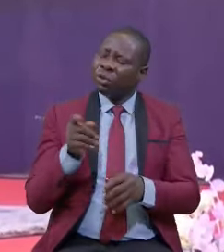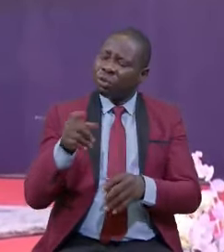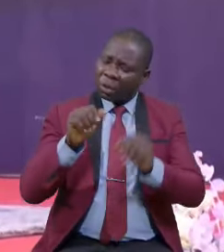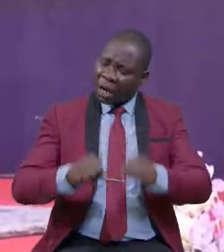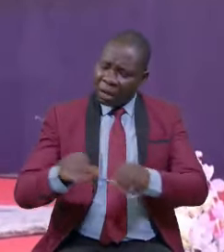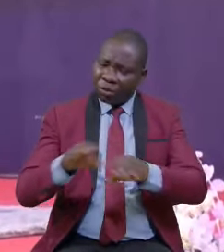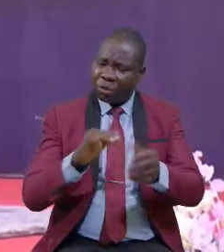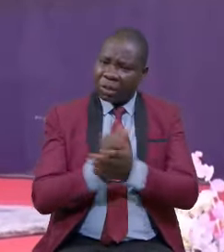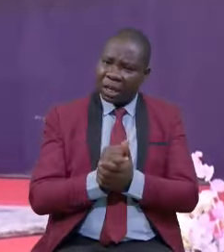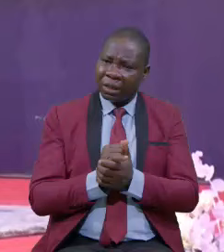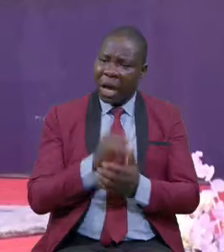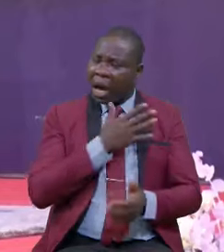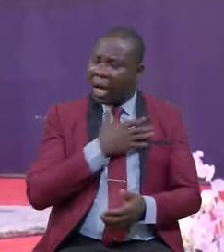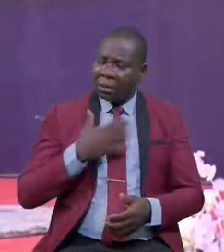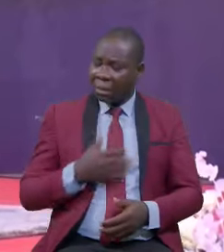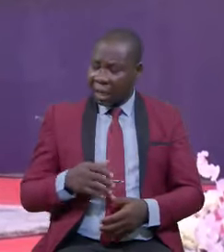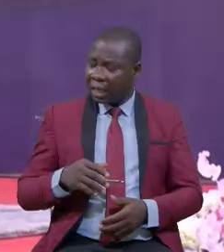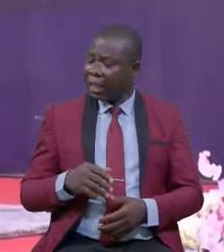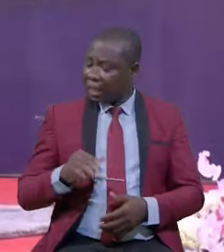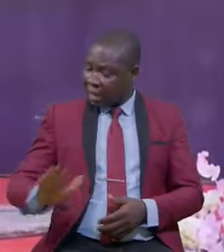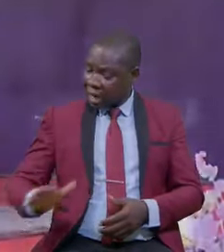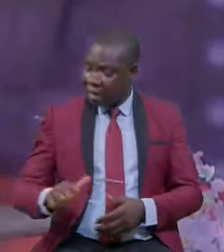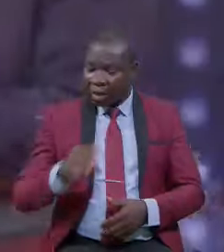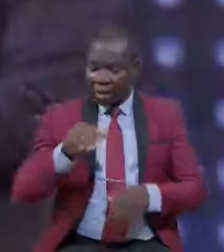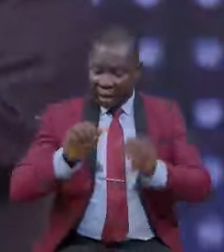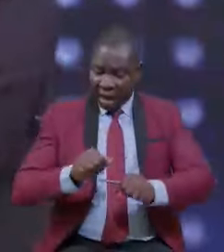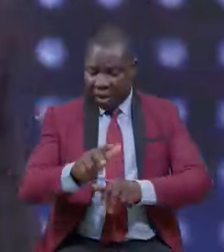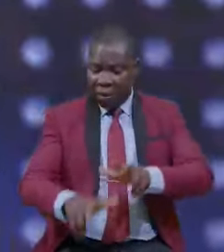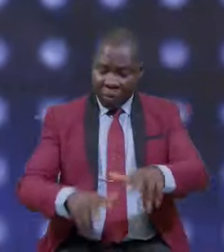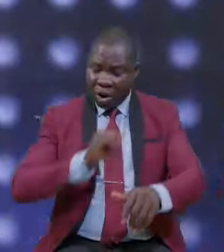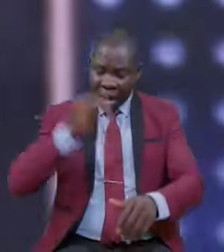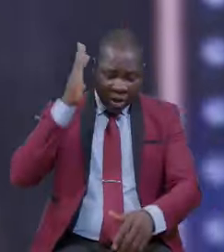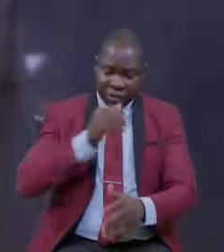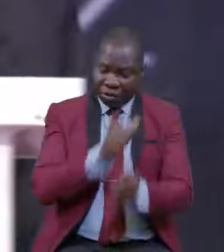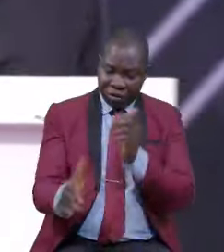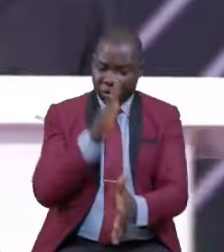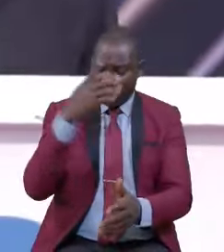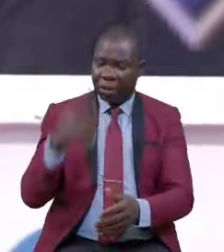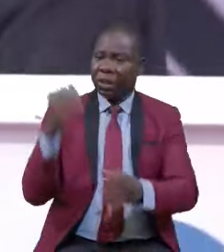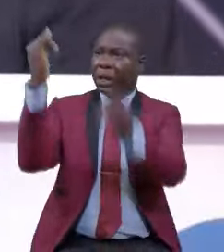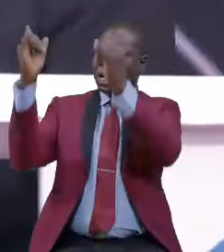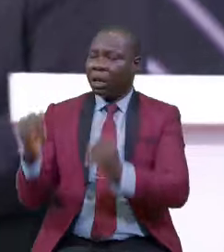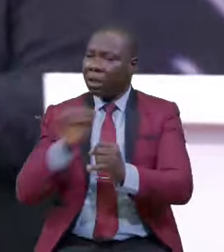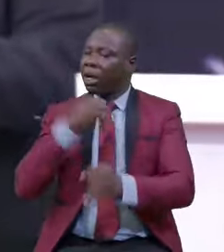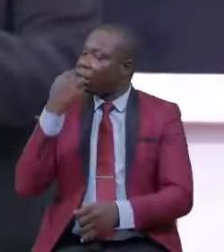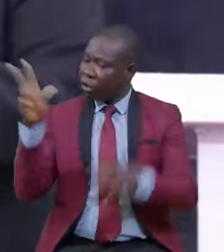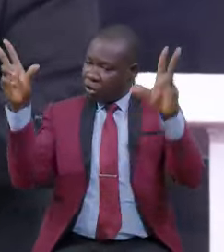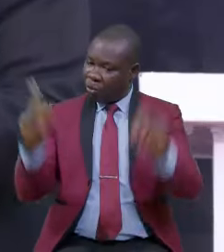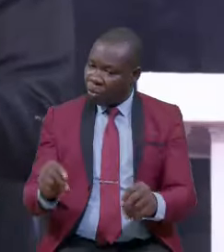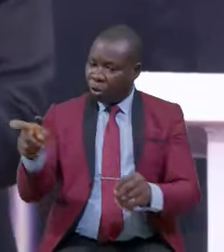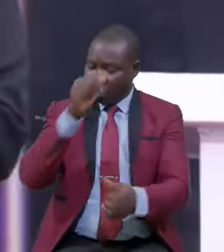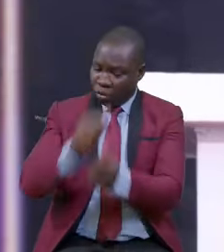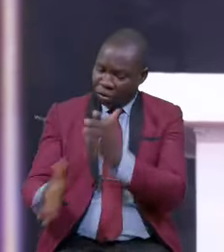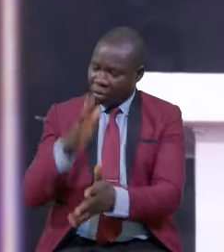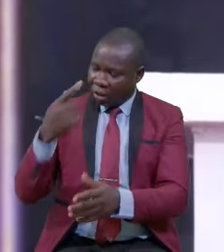the idol first, and then I'll pray for the child. She said, please,